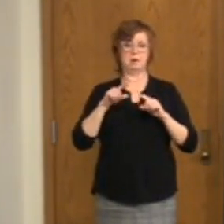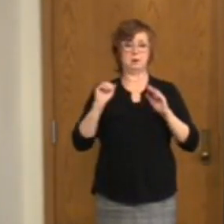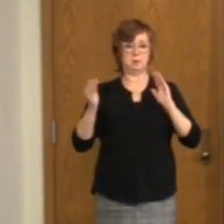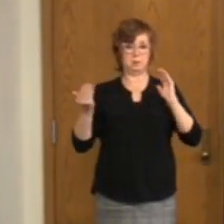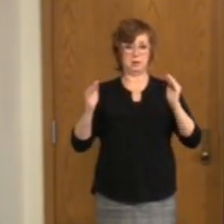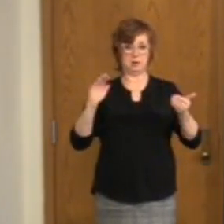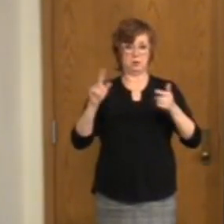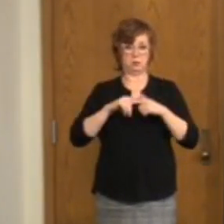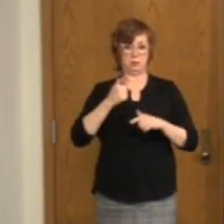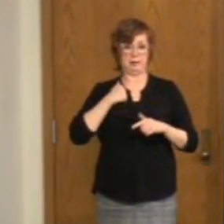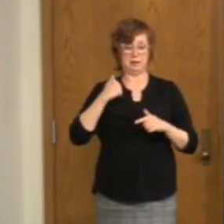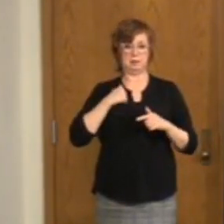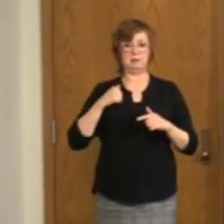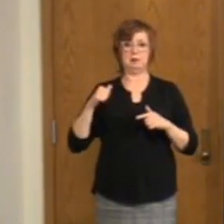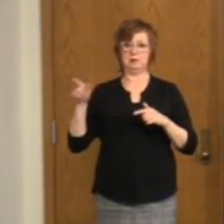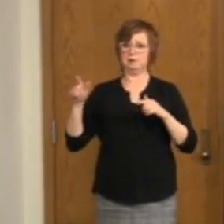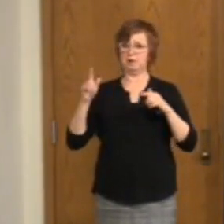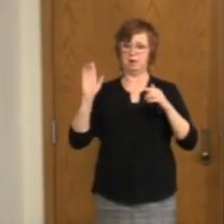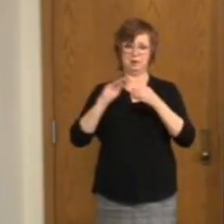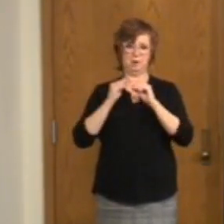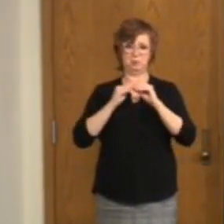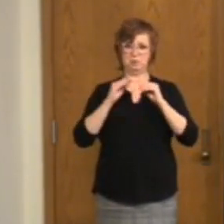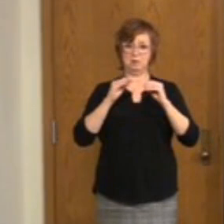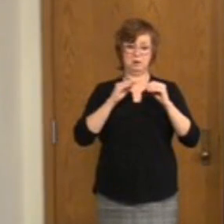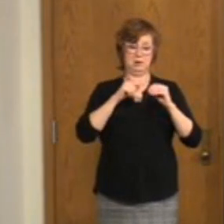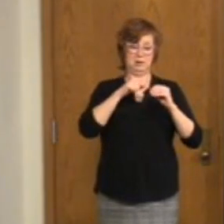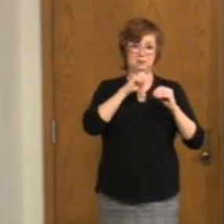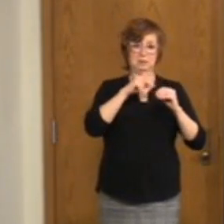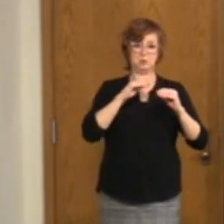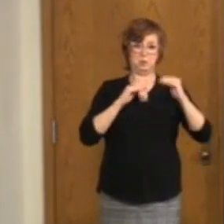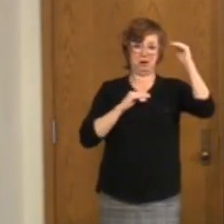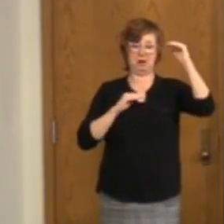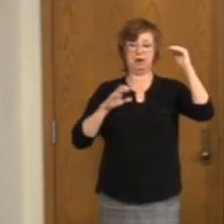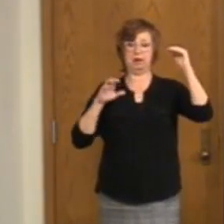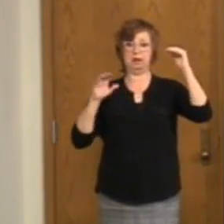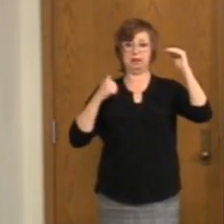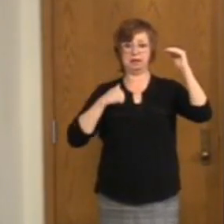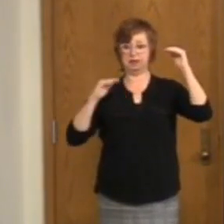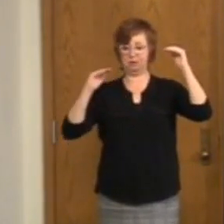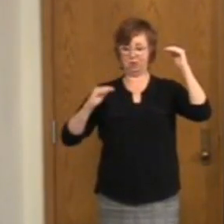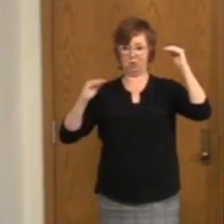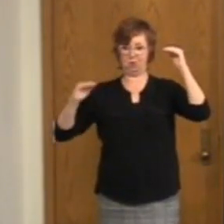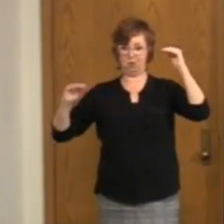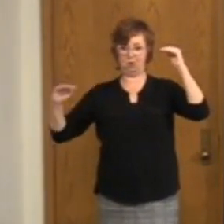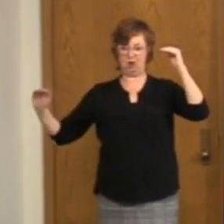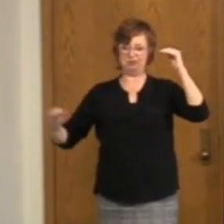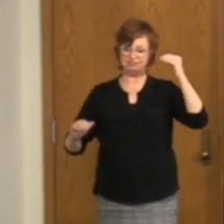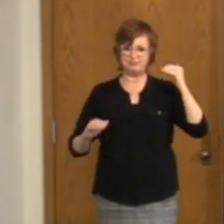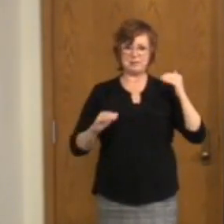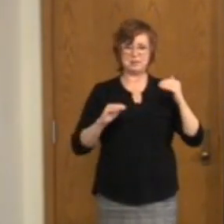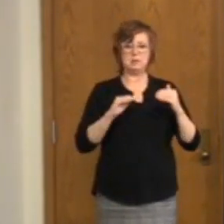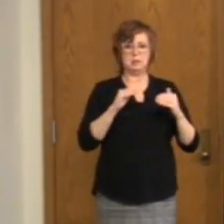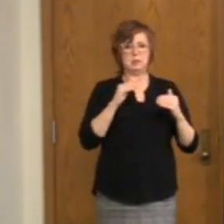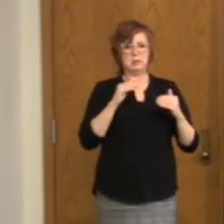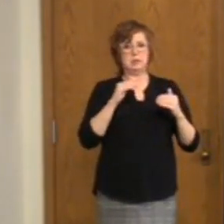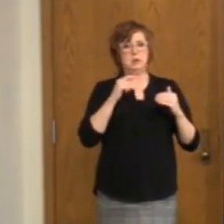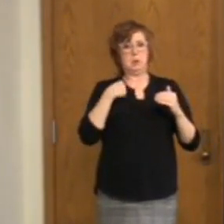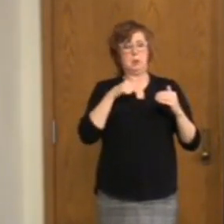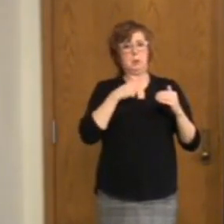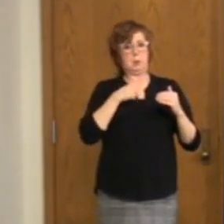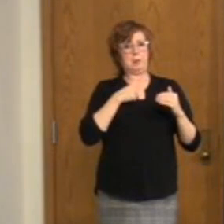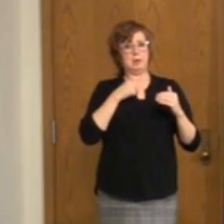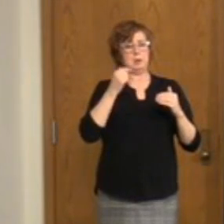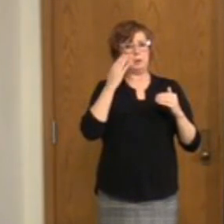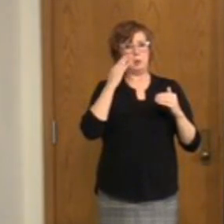around 6%, and it's coming down throughout the province now. And like the Premier said, this is really the first week where we've seen significant declines in the